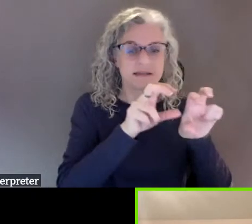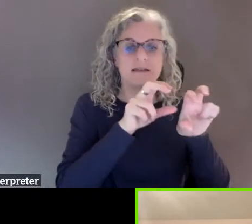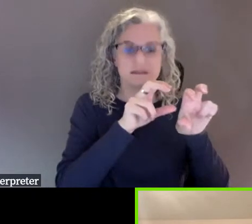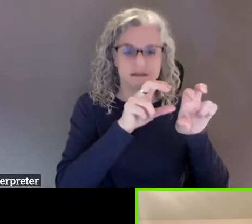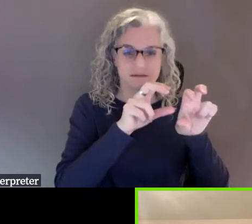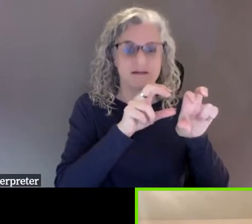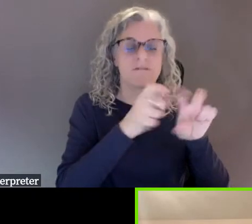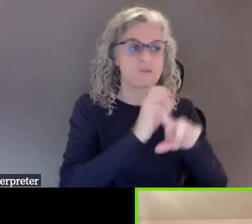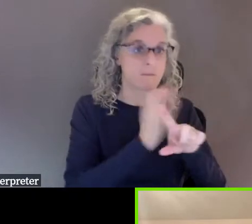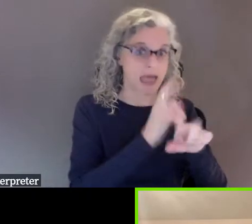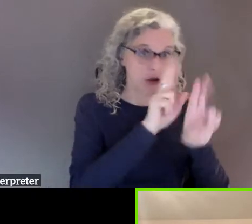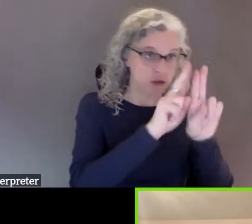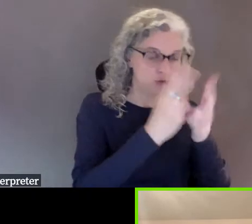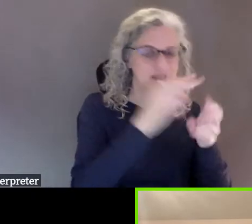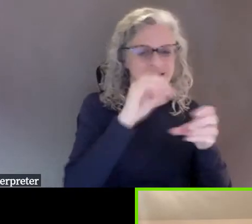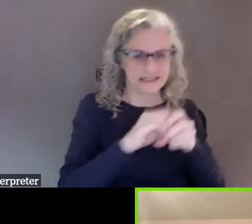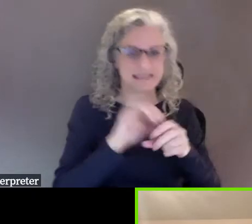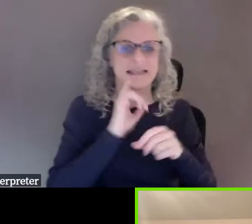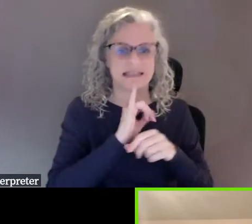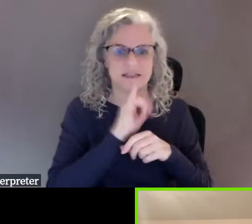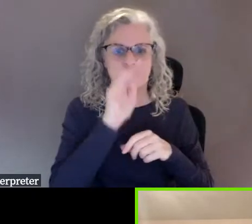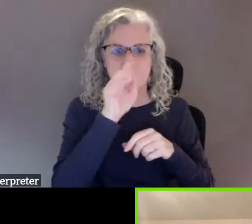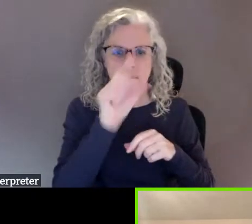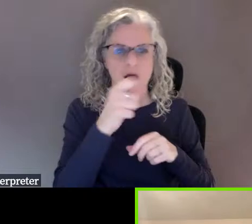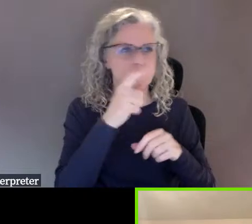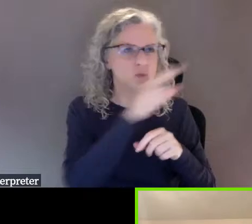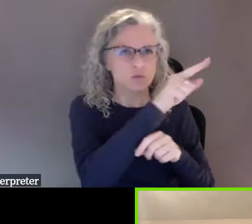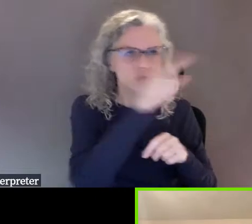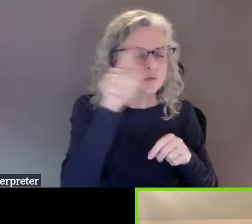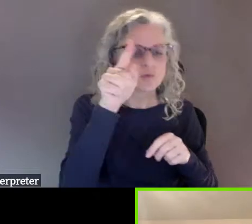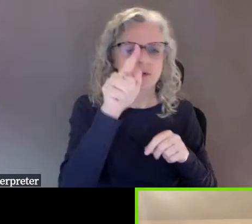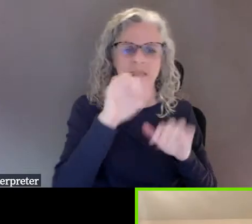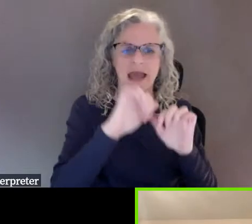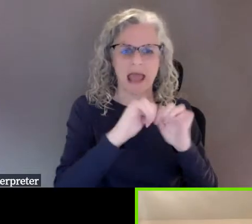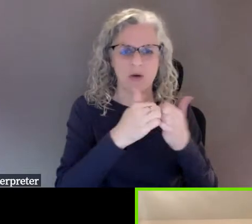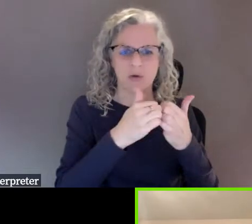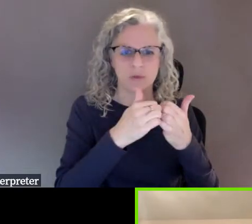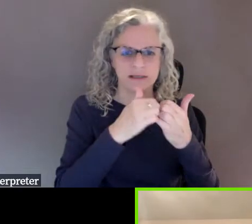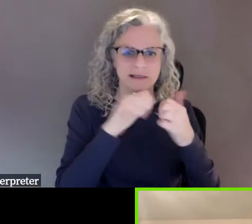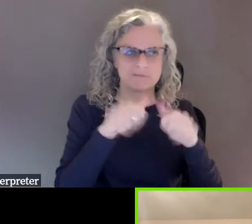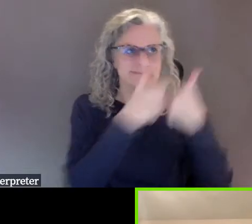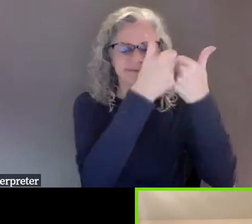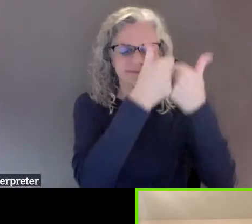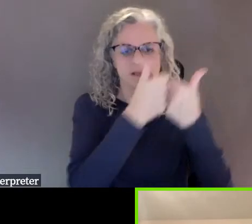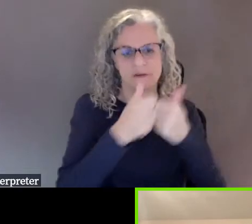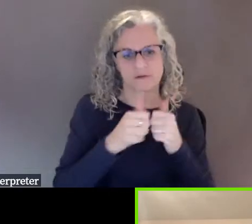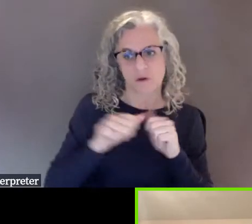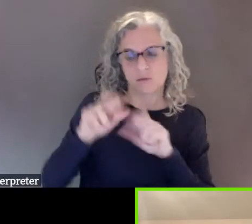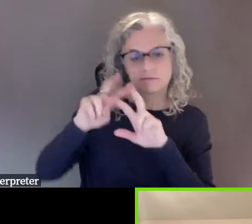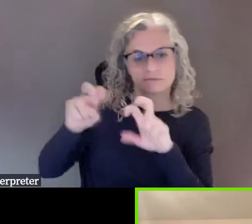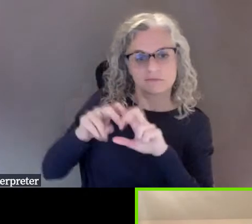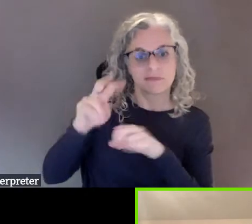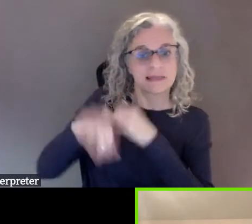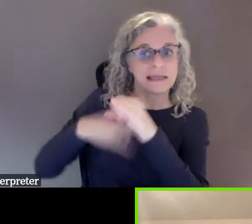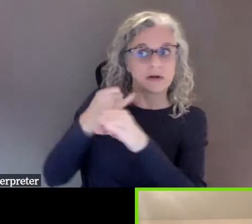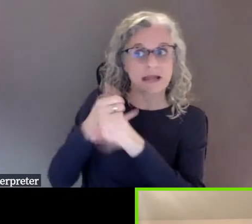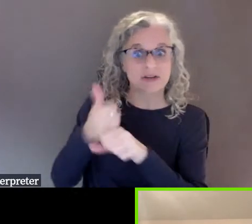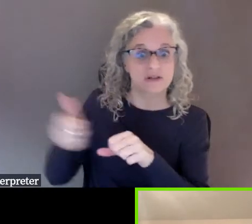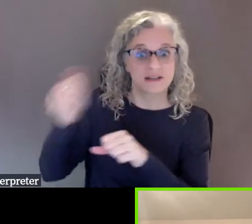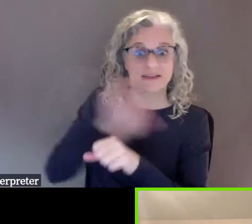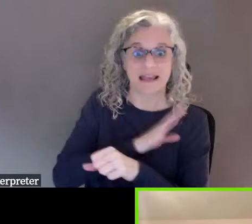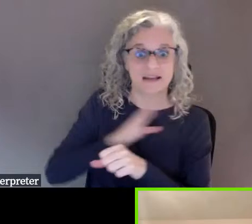bonds specifically, and what can we do about it? So we looked at the International Executive Board, our leaders, and this $1